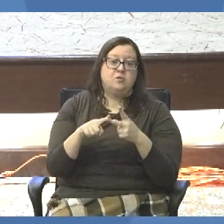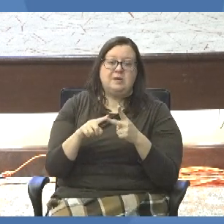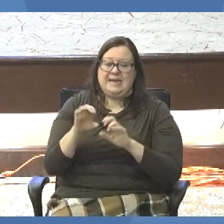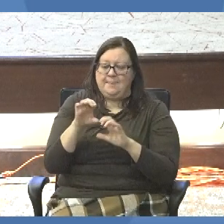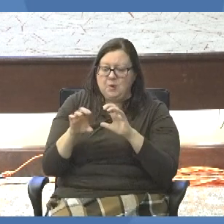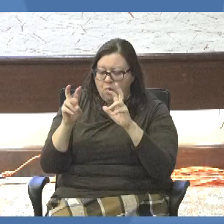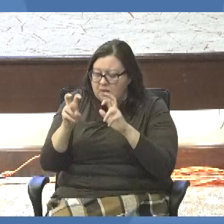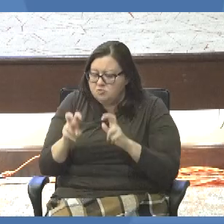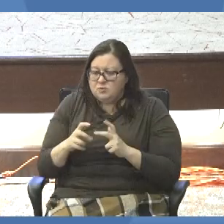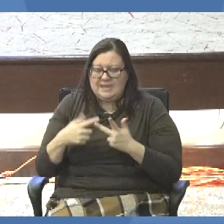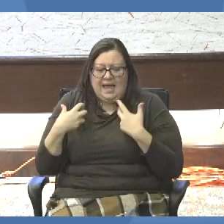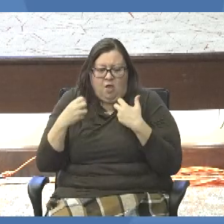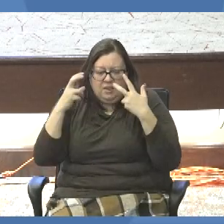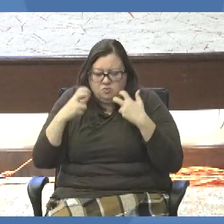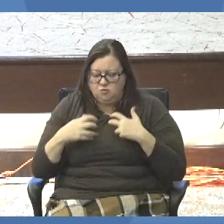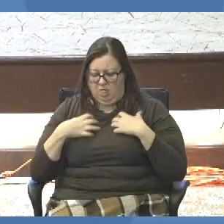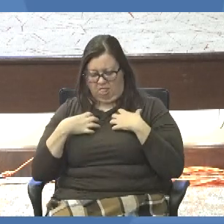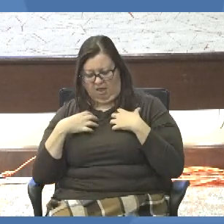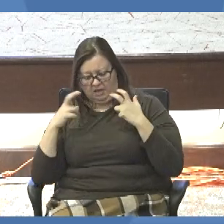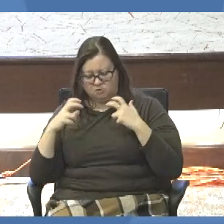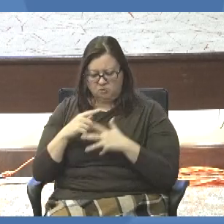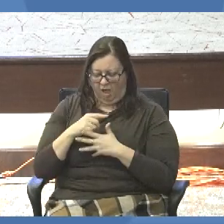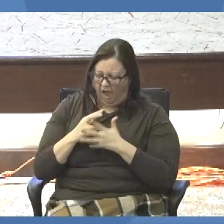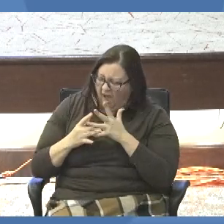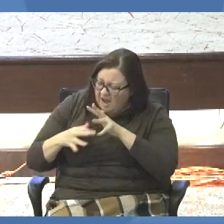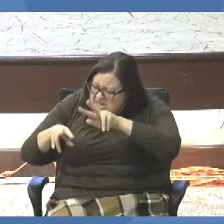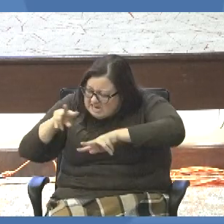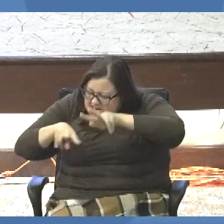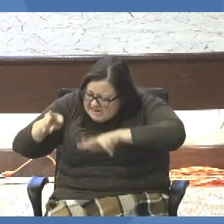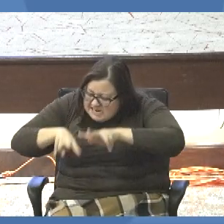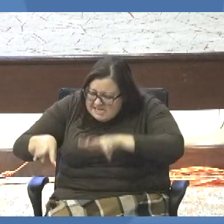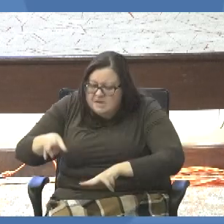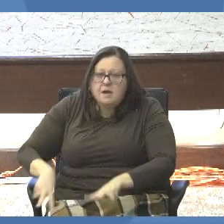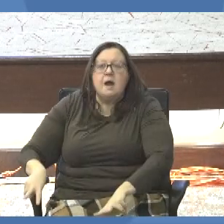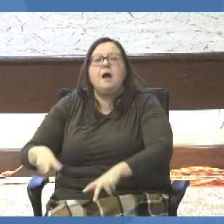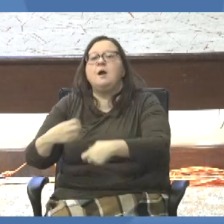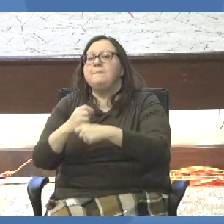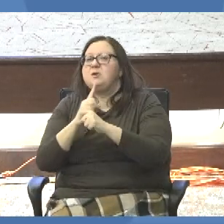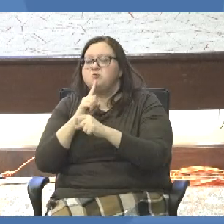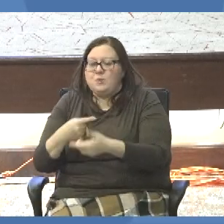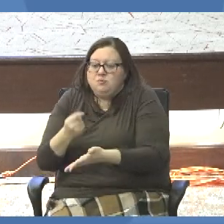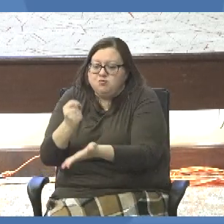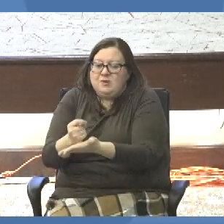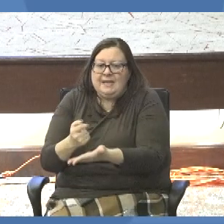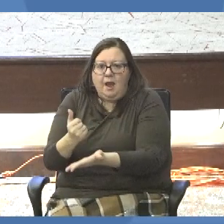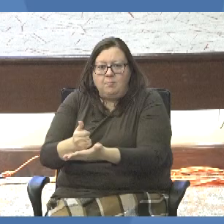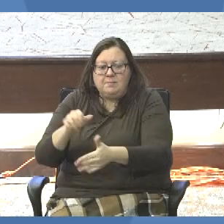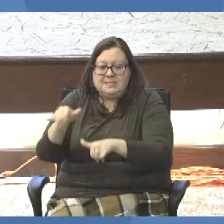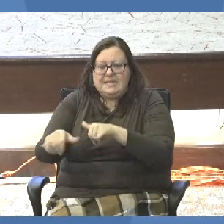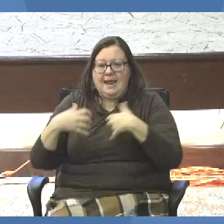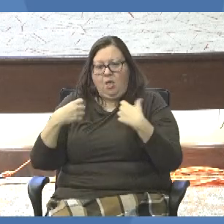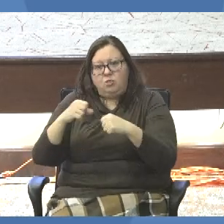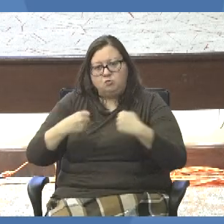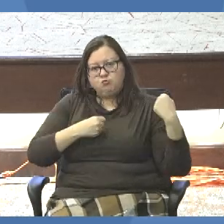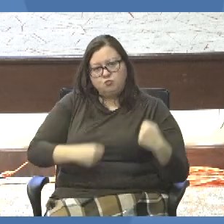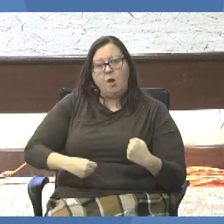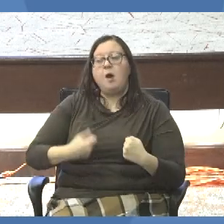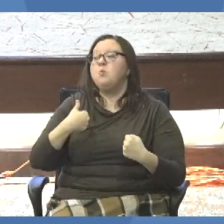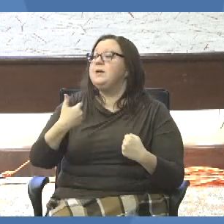type of health issue in our firefighters early, so that we can treat that and get them the care and keep them healthy and strong. So we don't have a